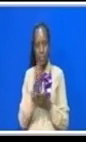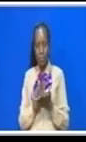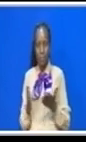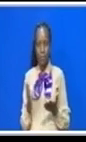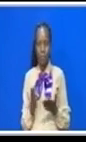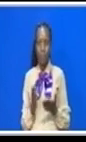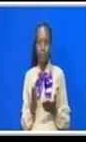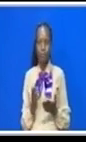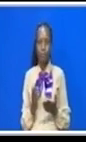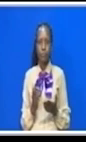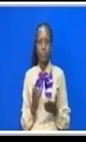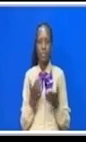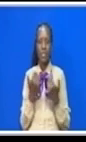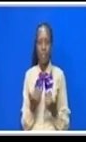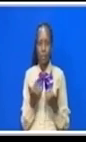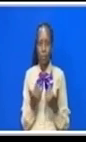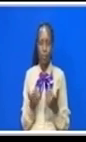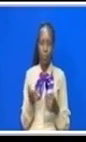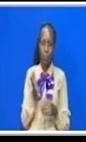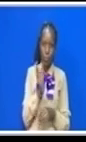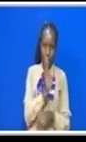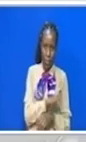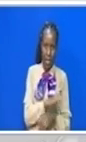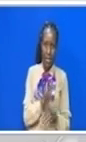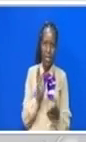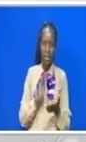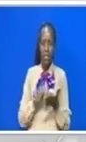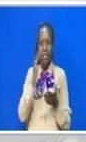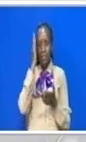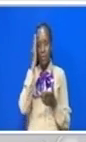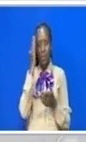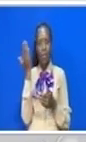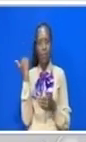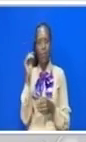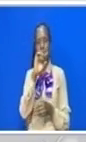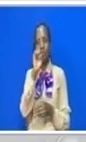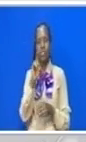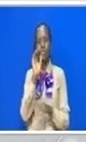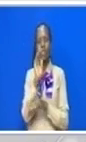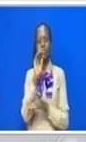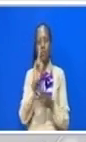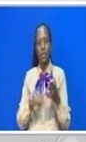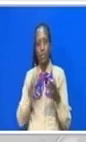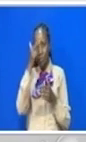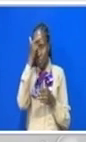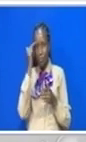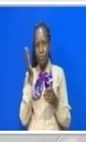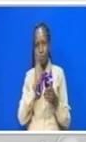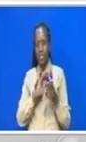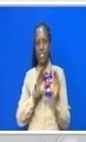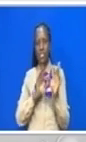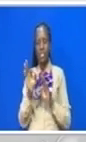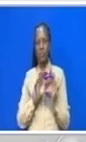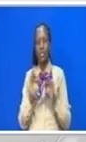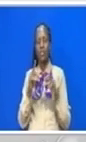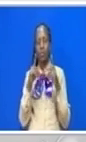So let's now go back and remember what the question wanted. We've already dealt with the key terms. Let's go back